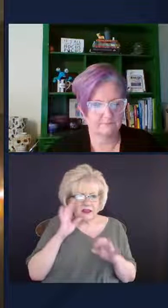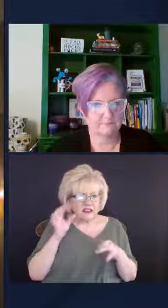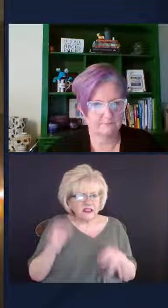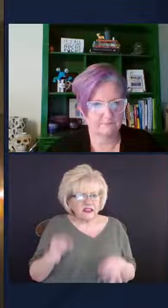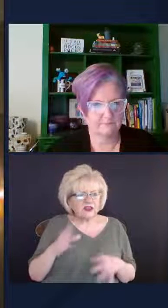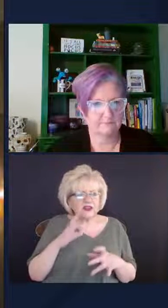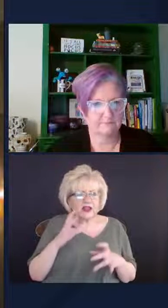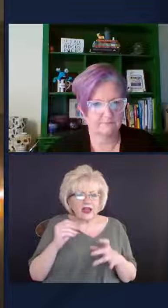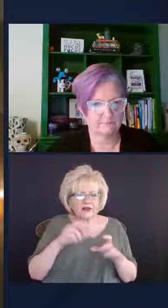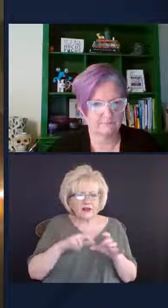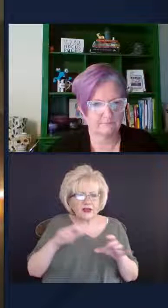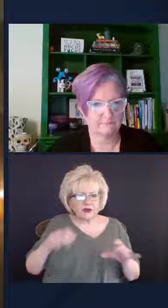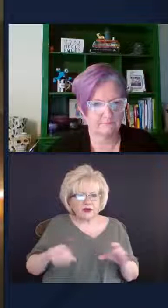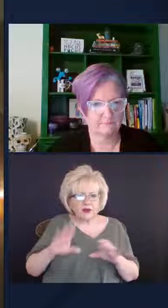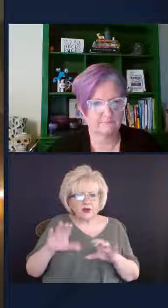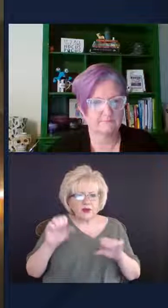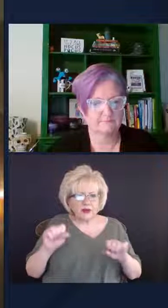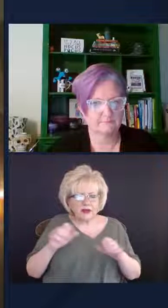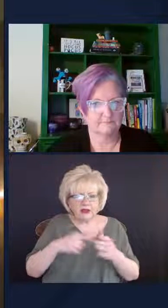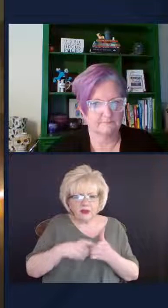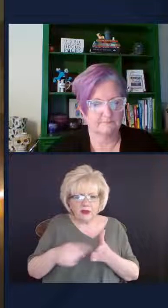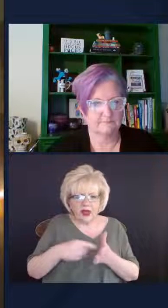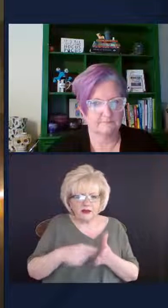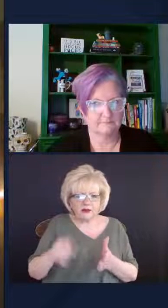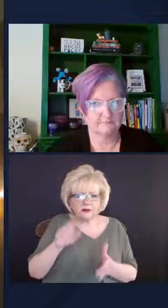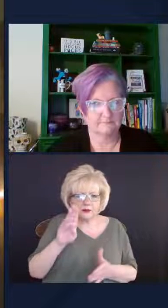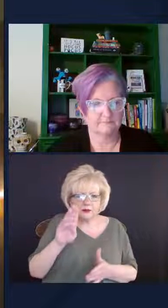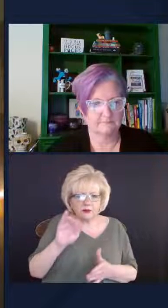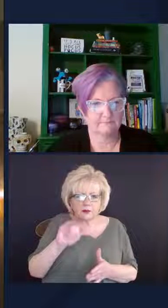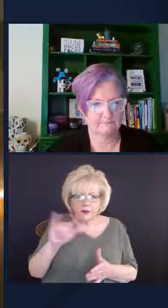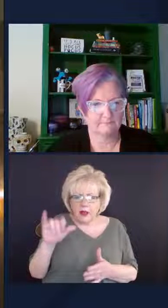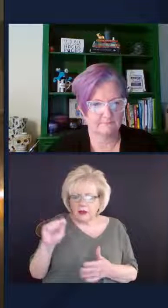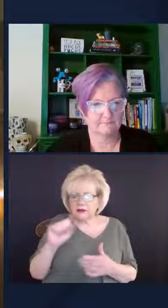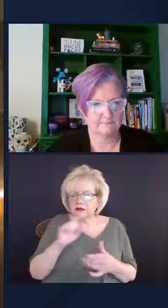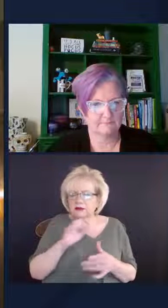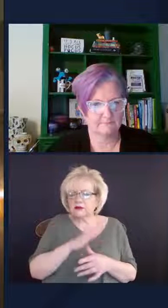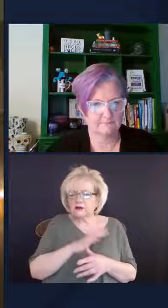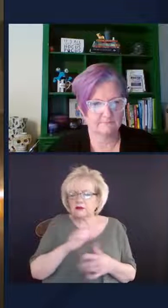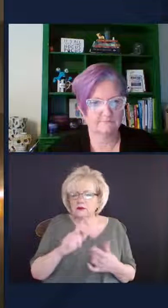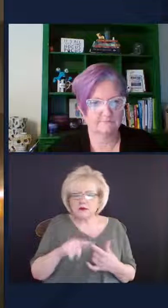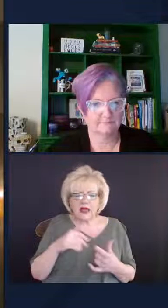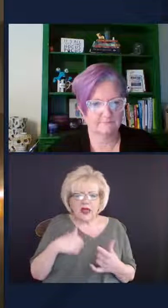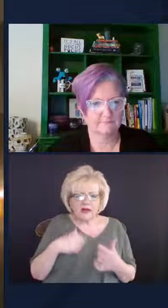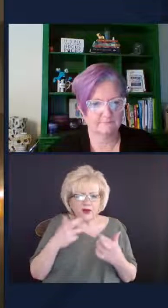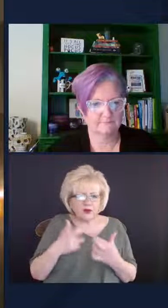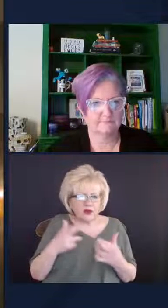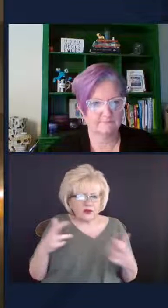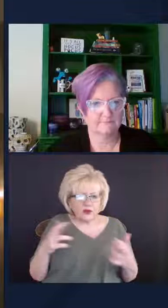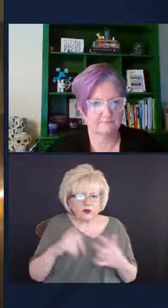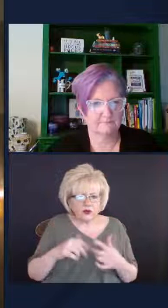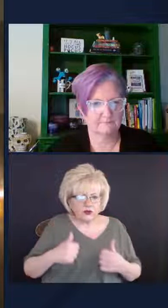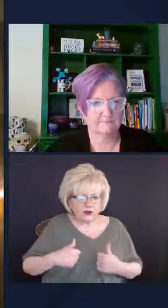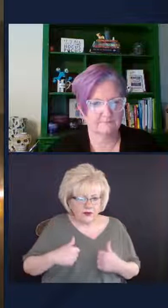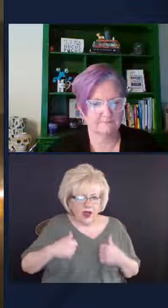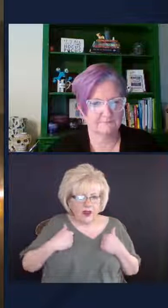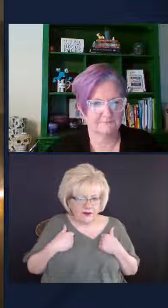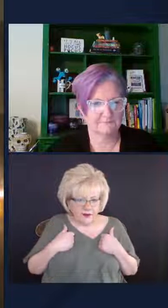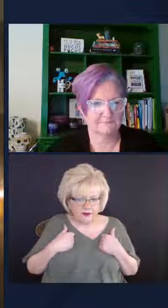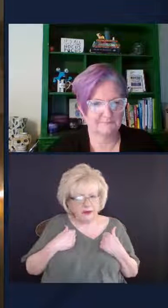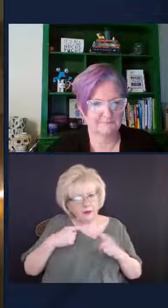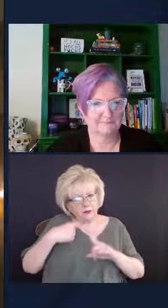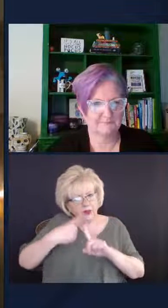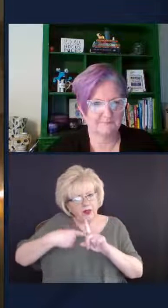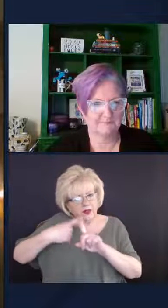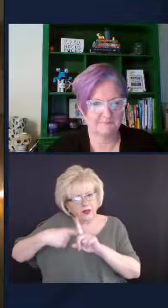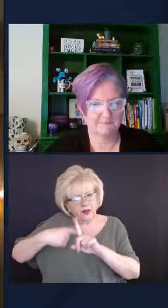have to forego your ability to pay your bills, your ability to, have resources to survive from month to month.